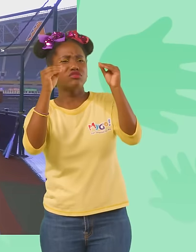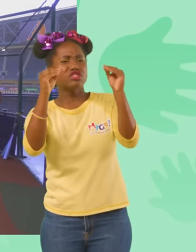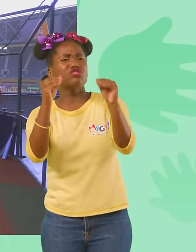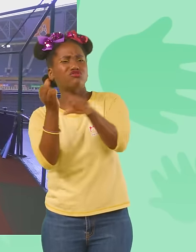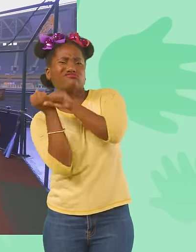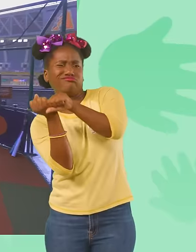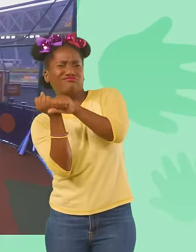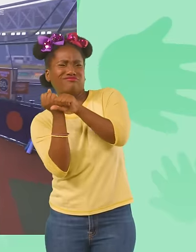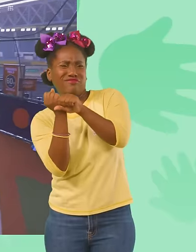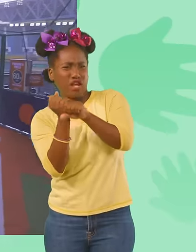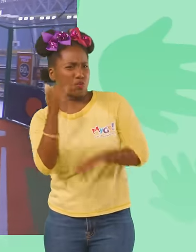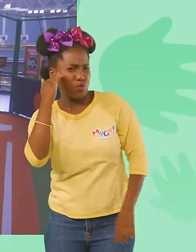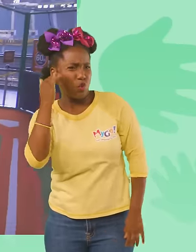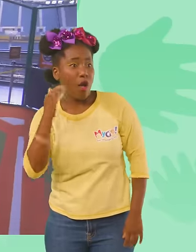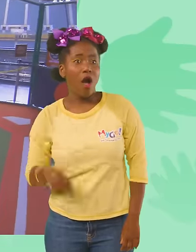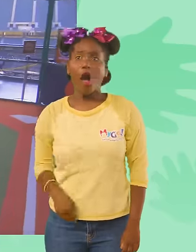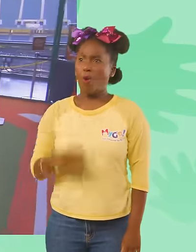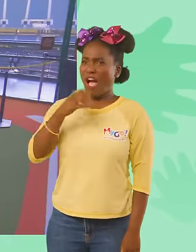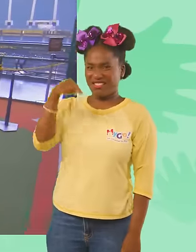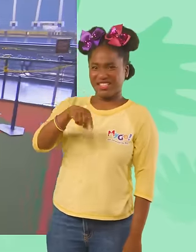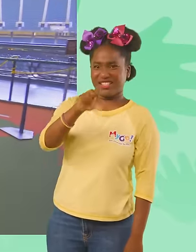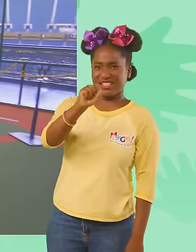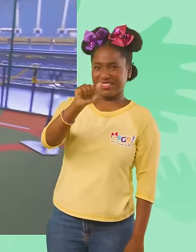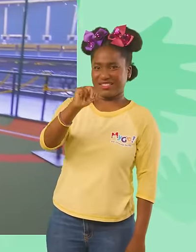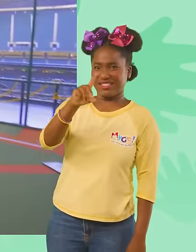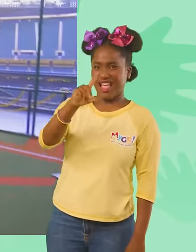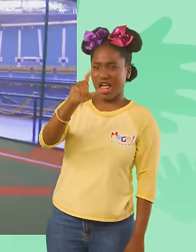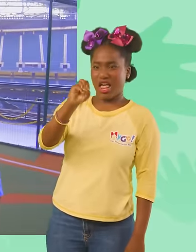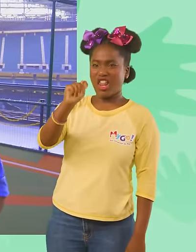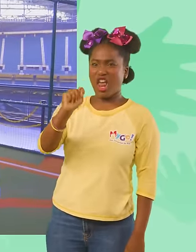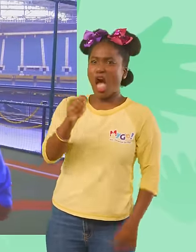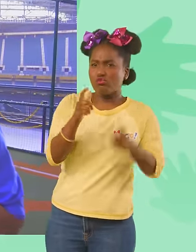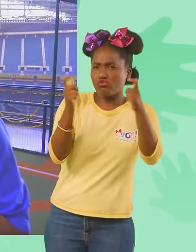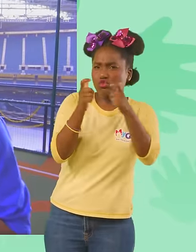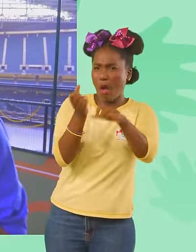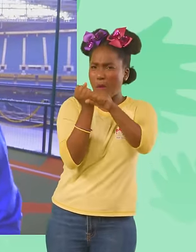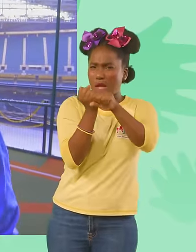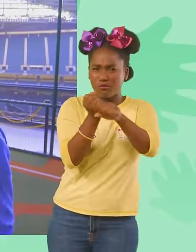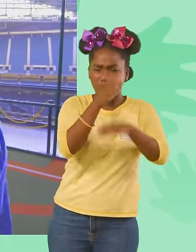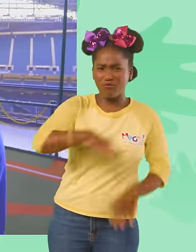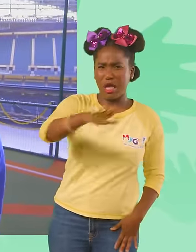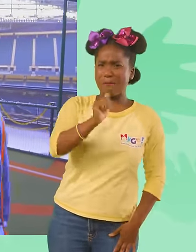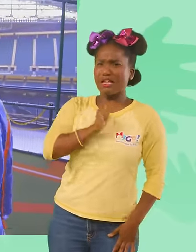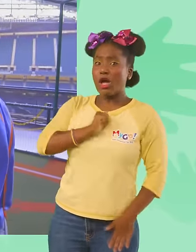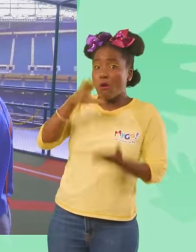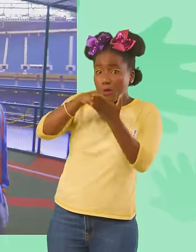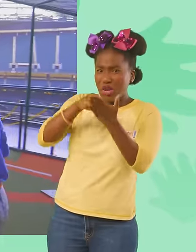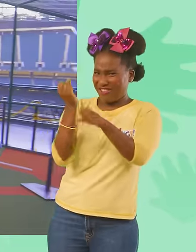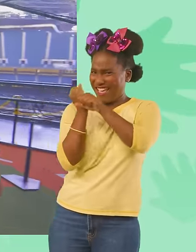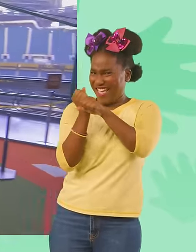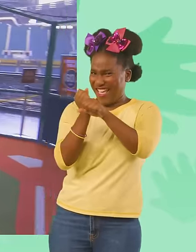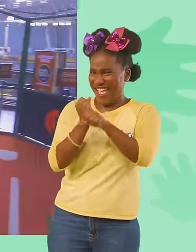hit. Ooh, this is the sand lot, he said. It's a small version of the baseball field, and I'm gonna learn how to hit. Okay. Are you ready?